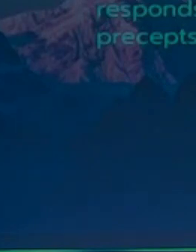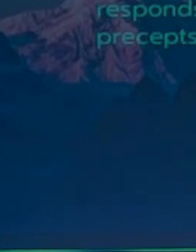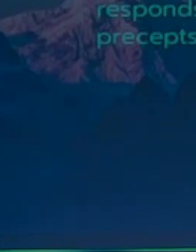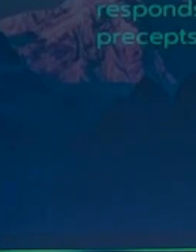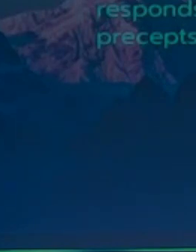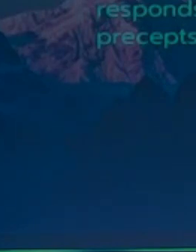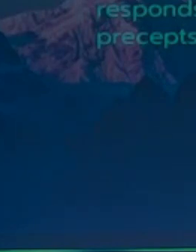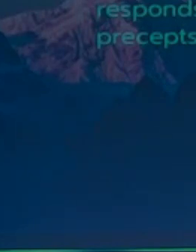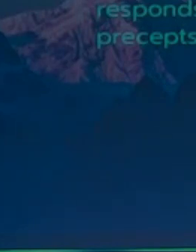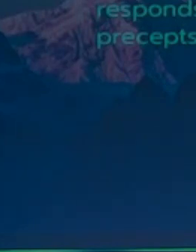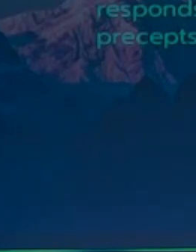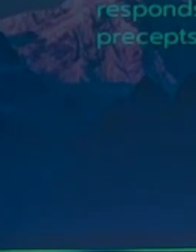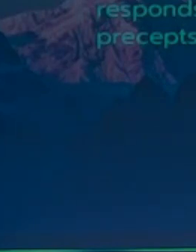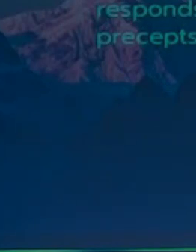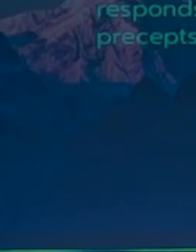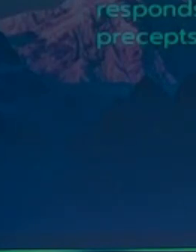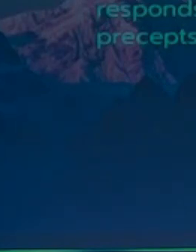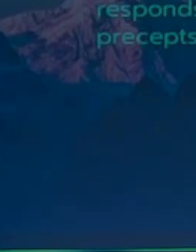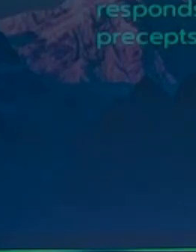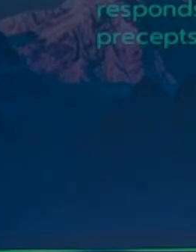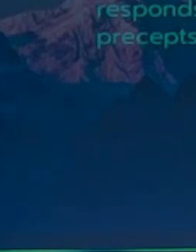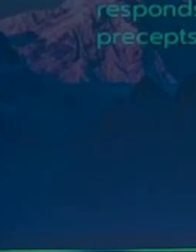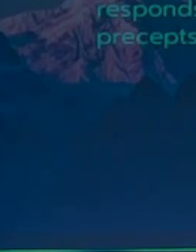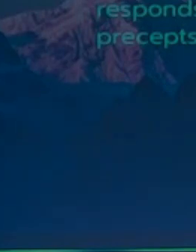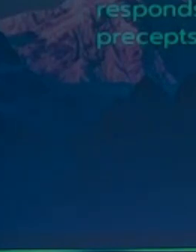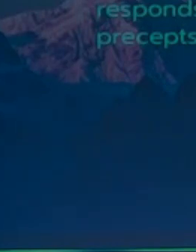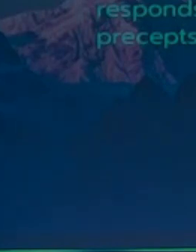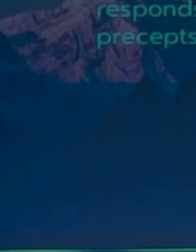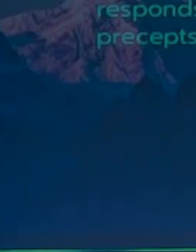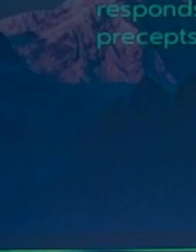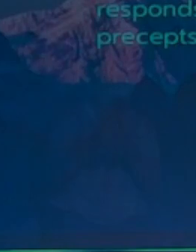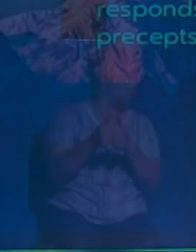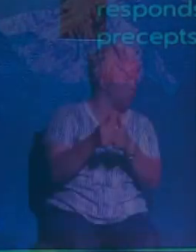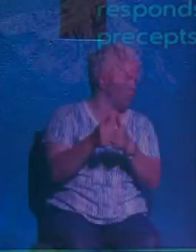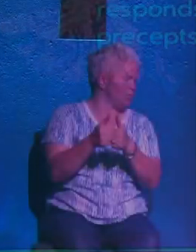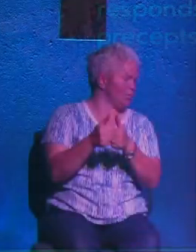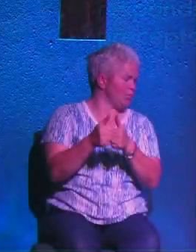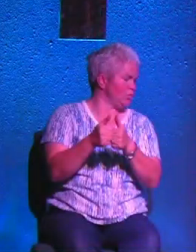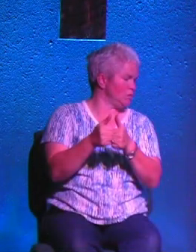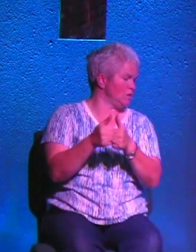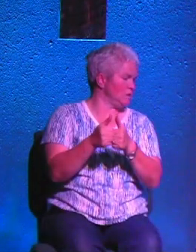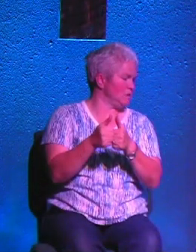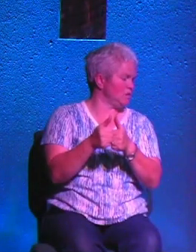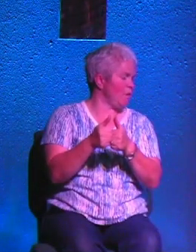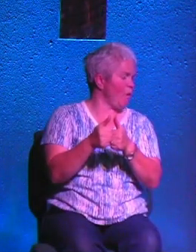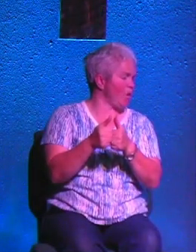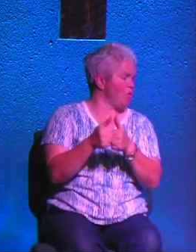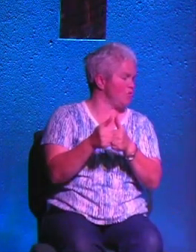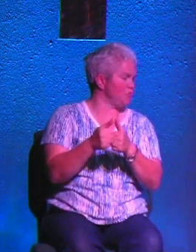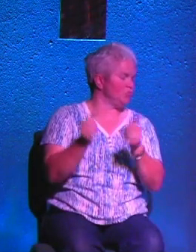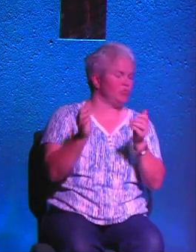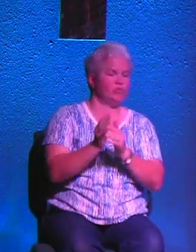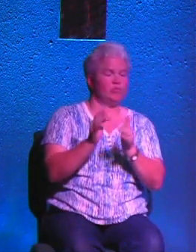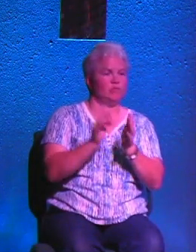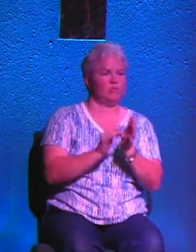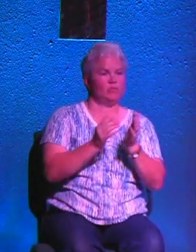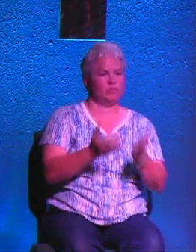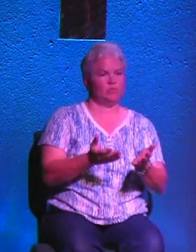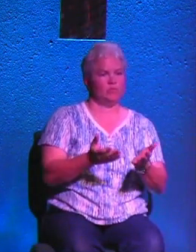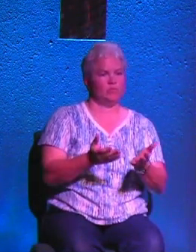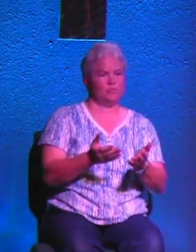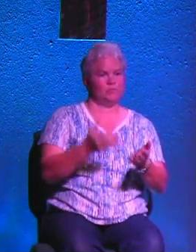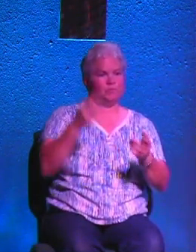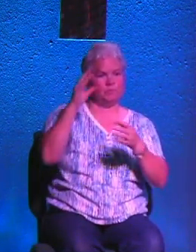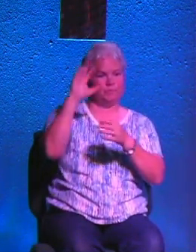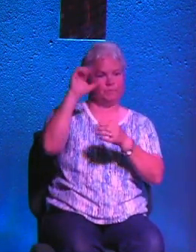game, and that overflows into even within ourselves, right? It's a, oh man, but the Bible says if your hand